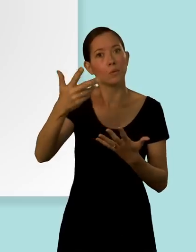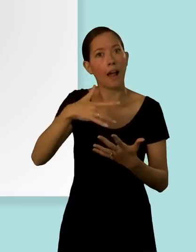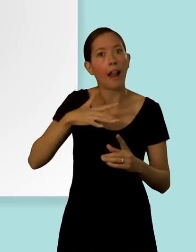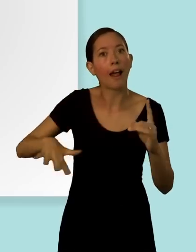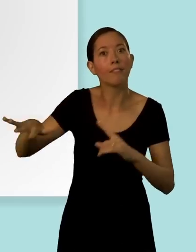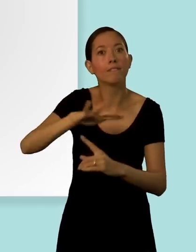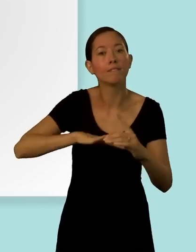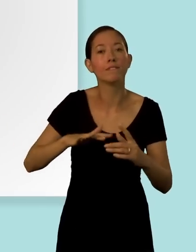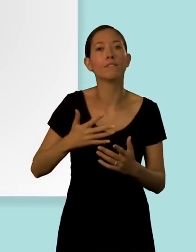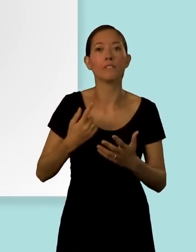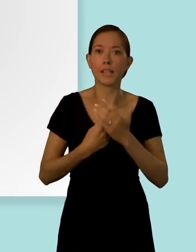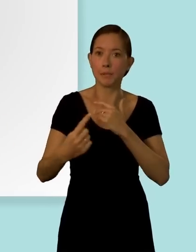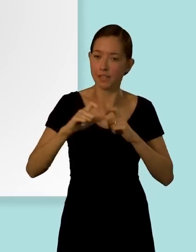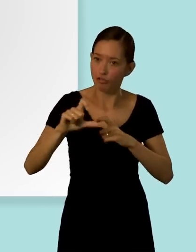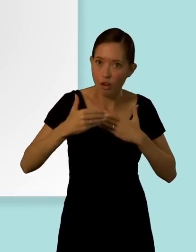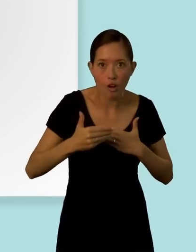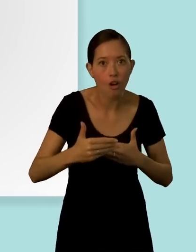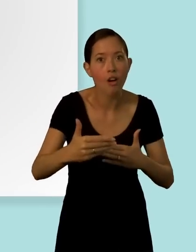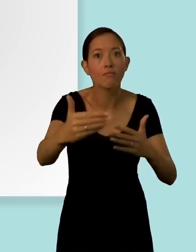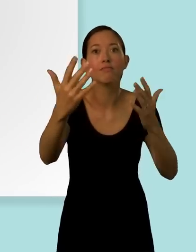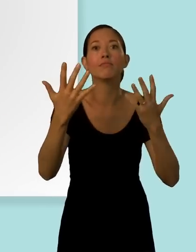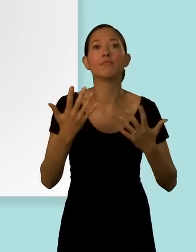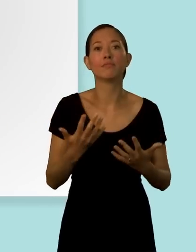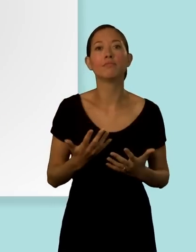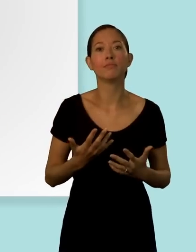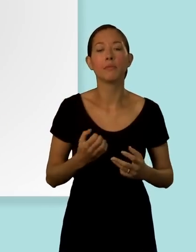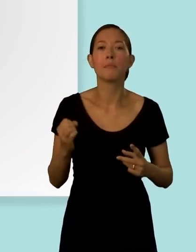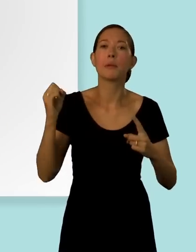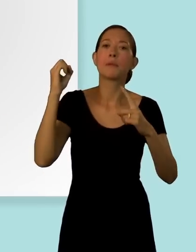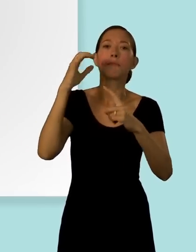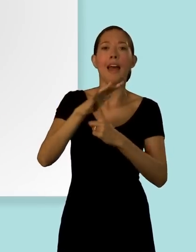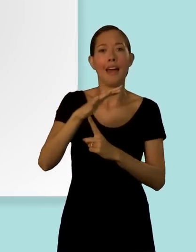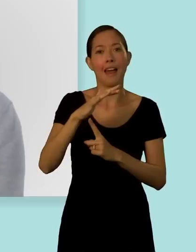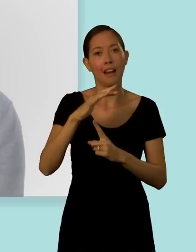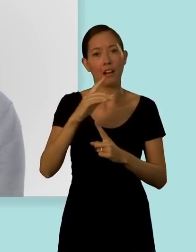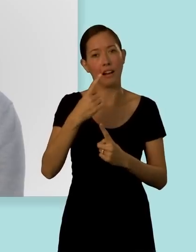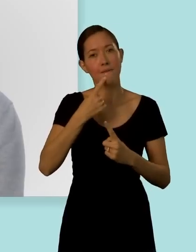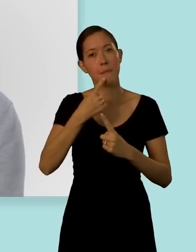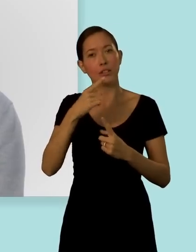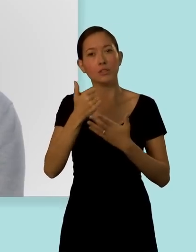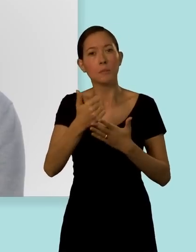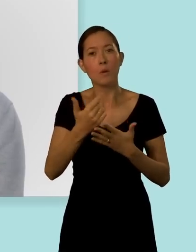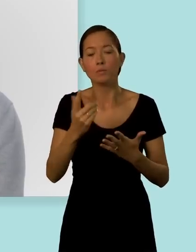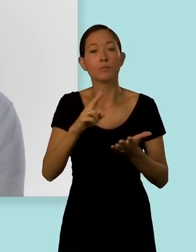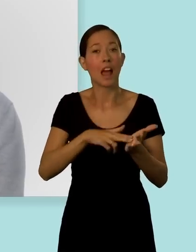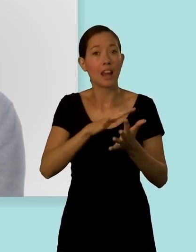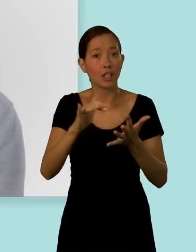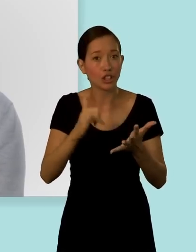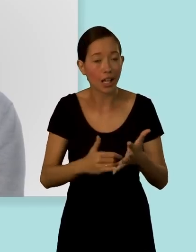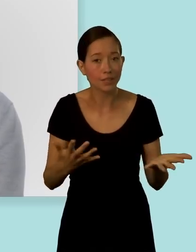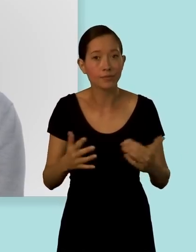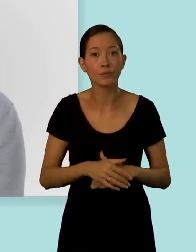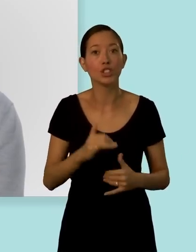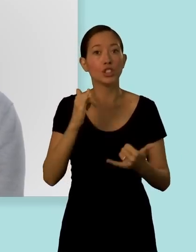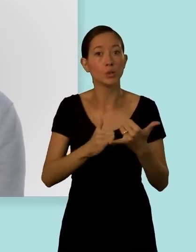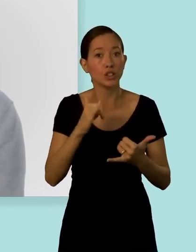and support is available to help you live well and stay independent for as long as possible. The main sources of information and support are